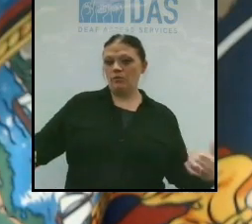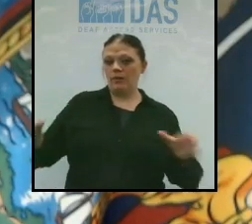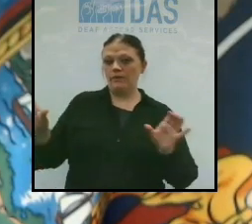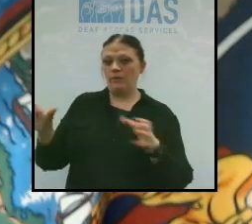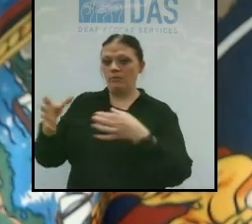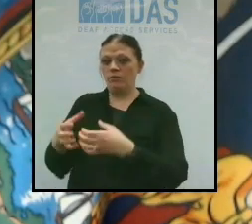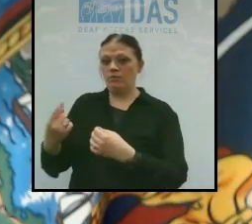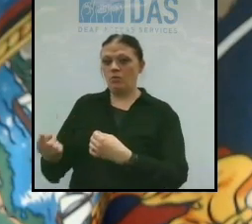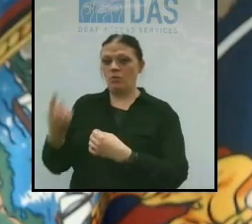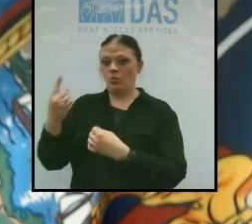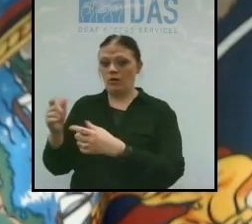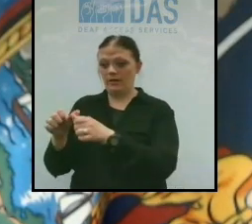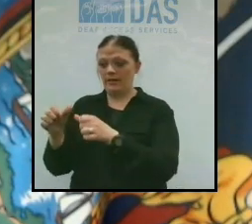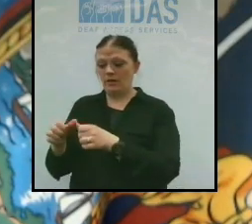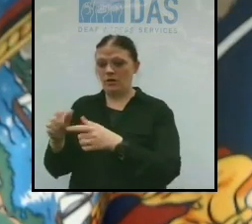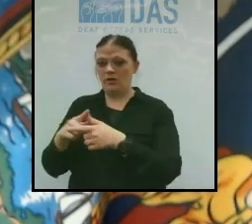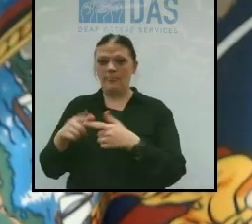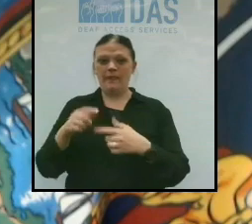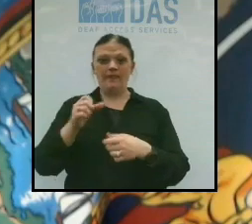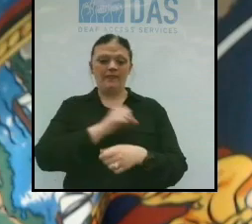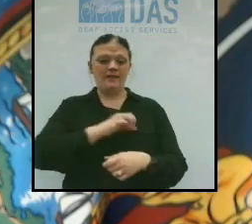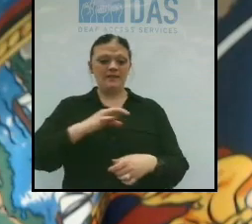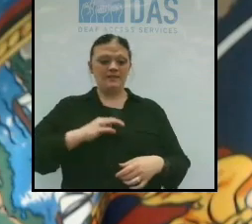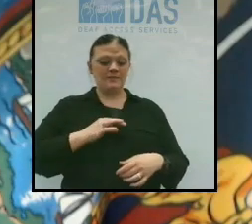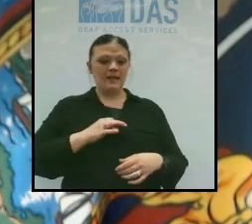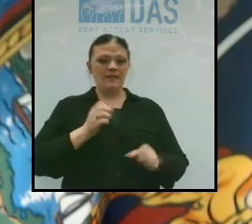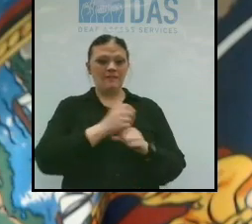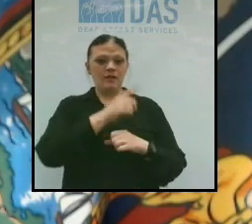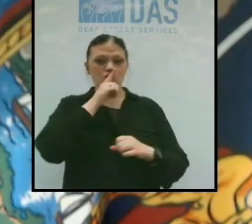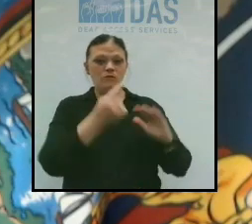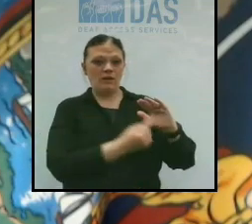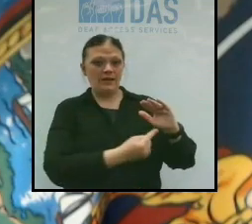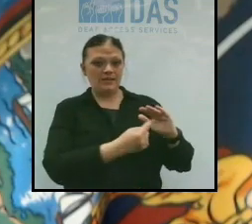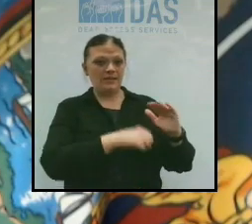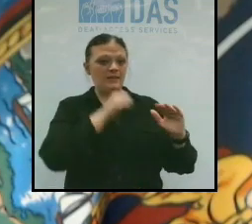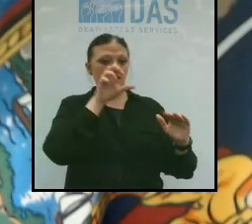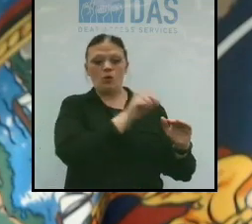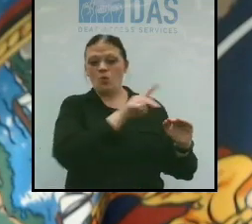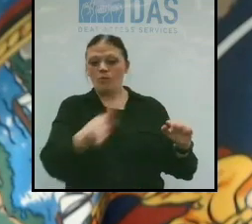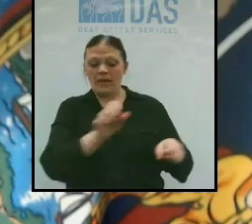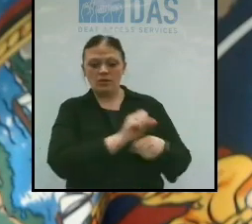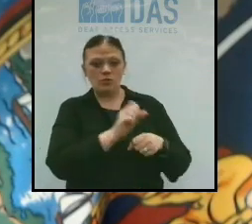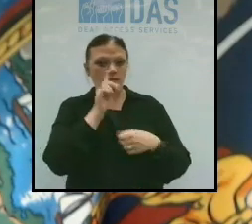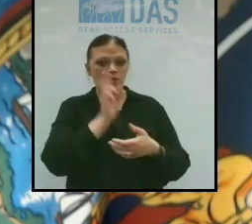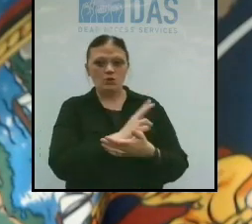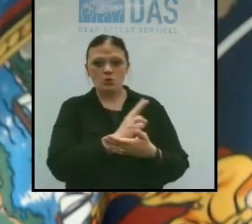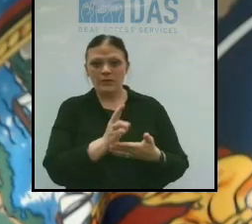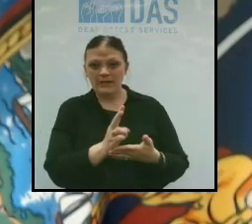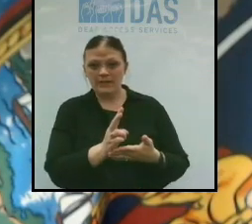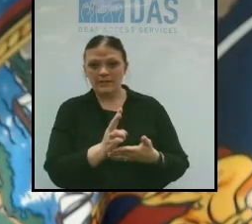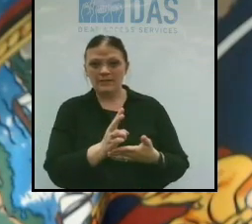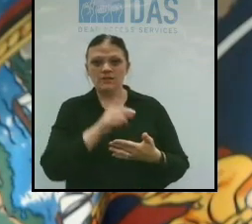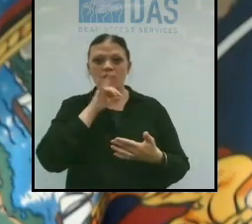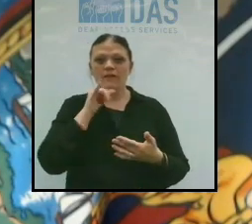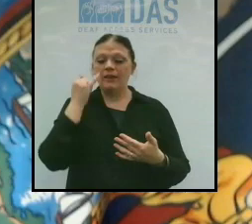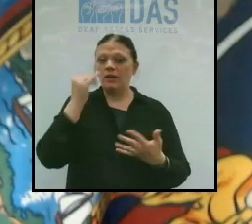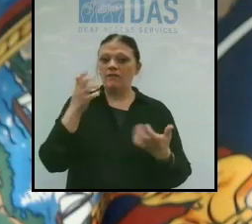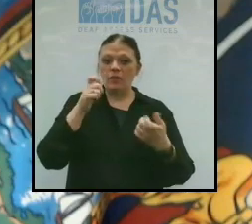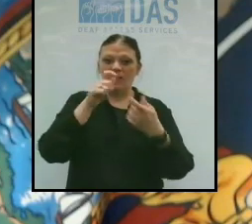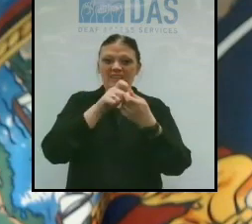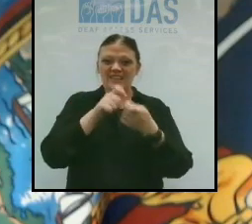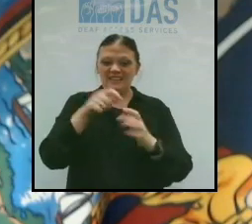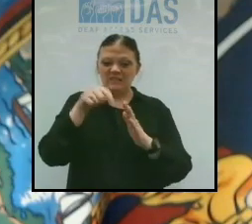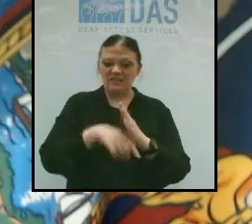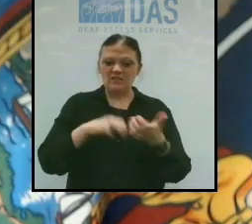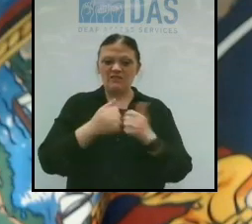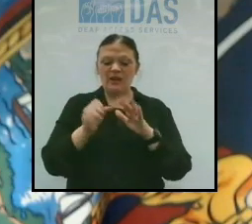the workers make sure that they're in isolation, they're not back to work for 2 weeks' time. And it's, really, if you want to get the details of